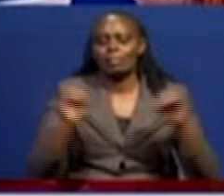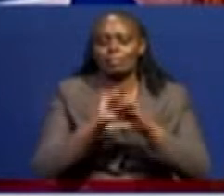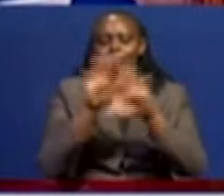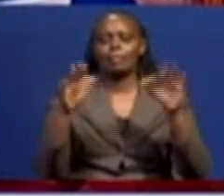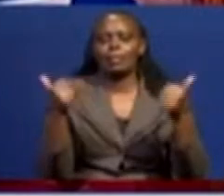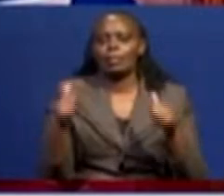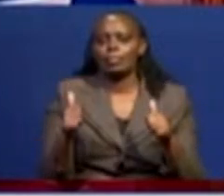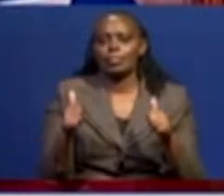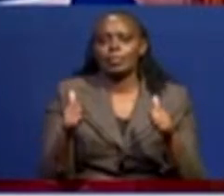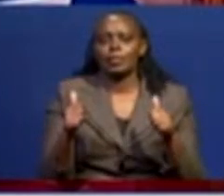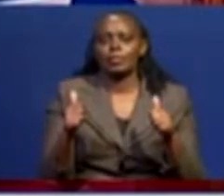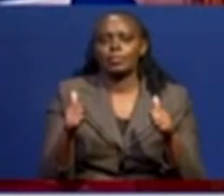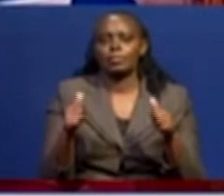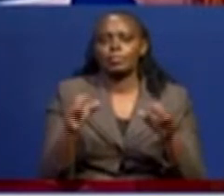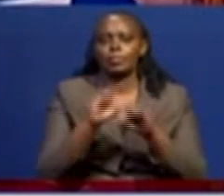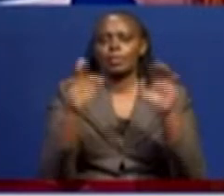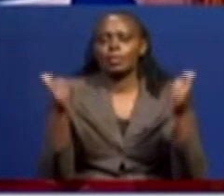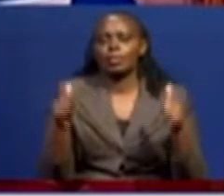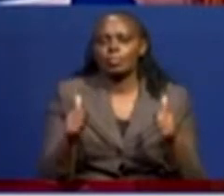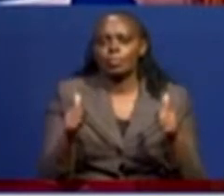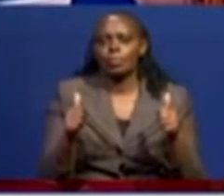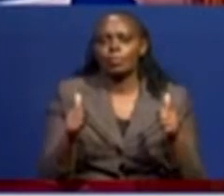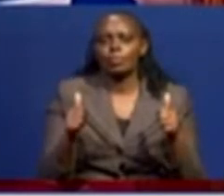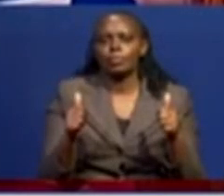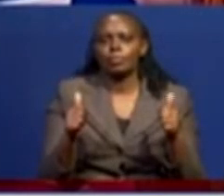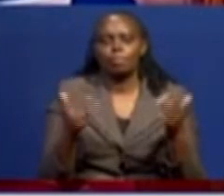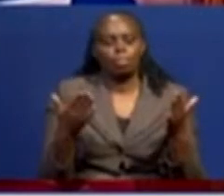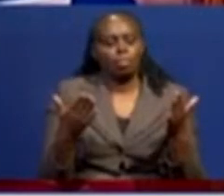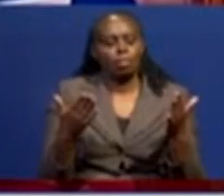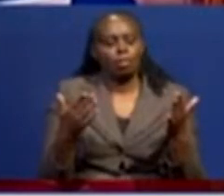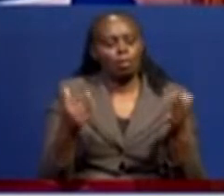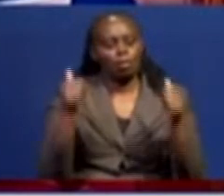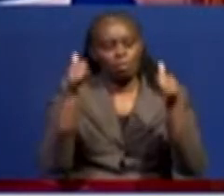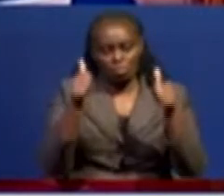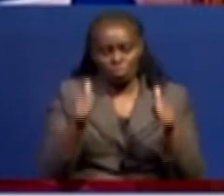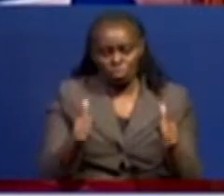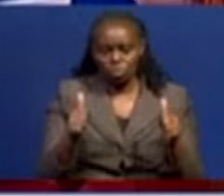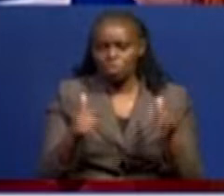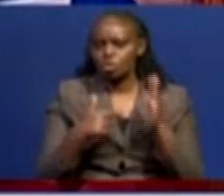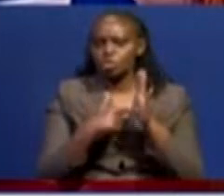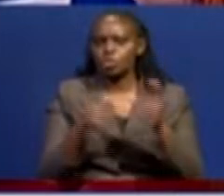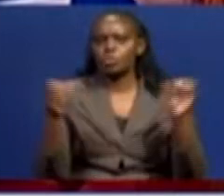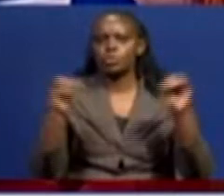It's not clear from this gazette notice, Honorable.